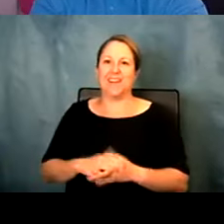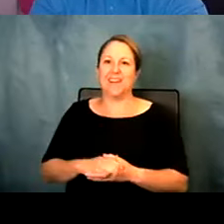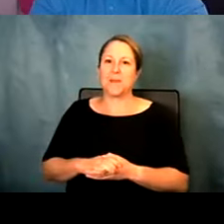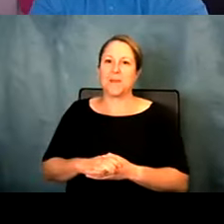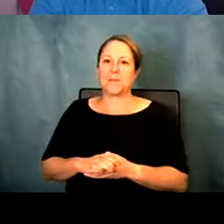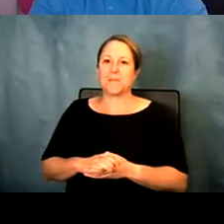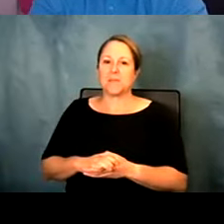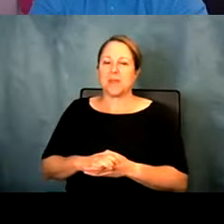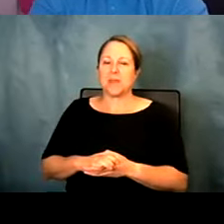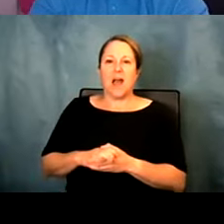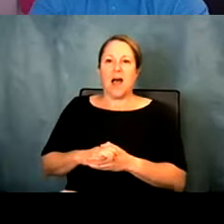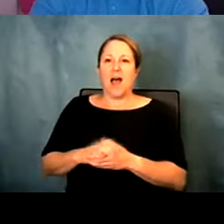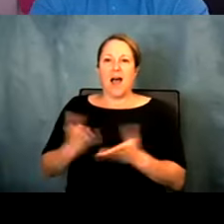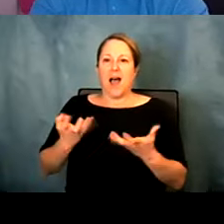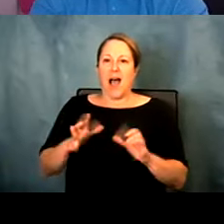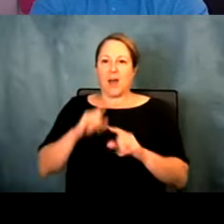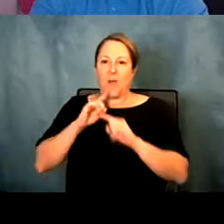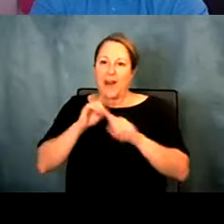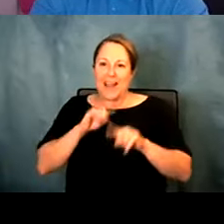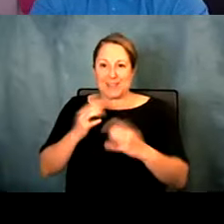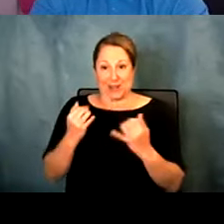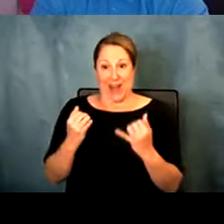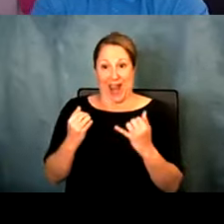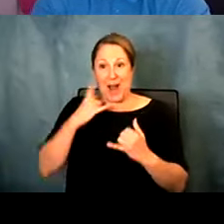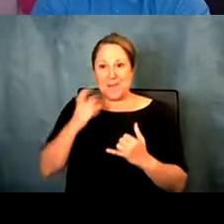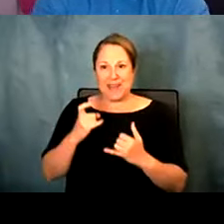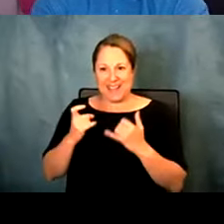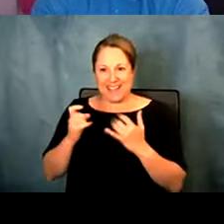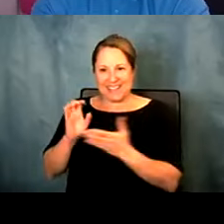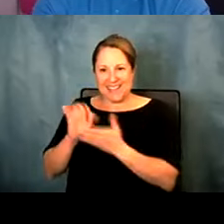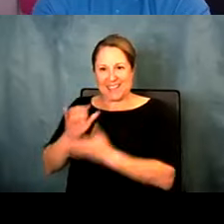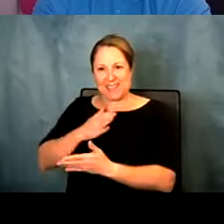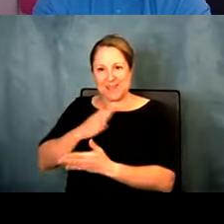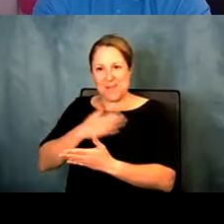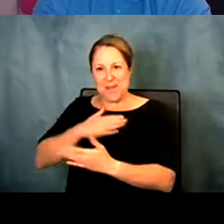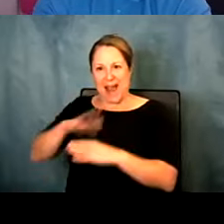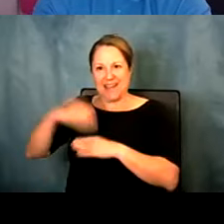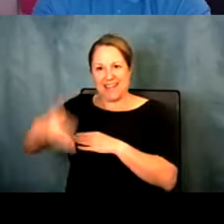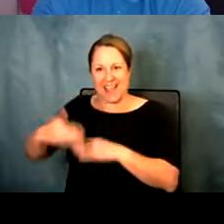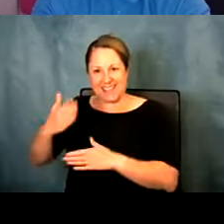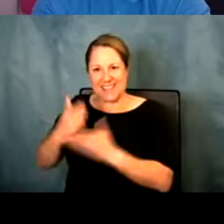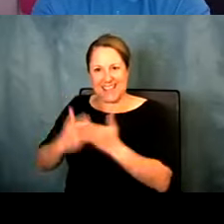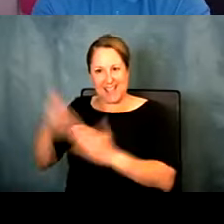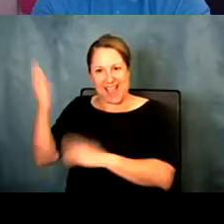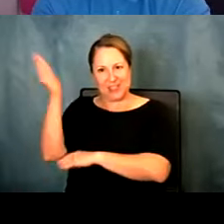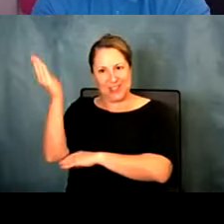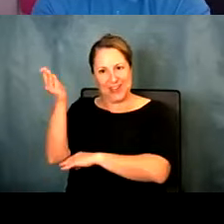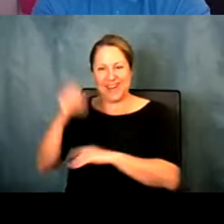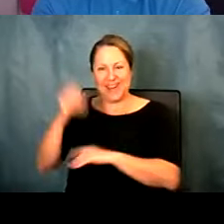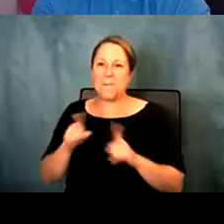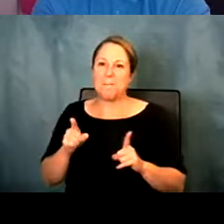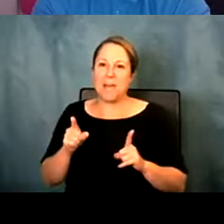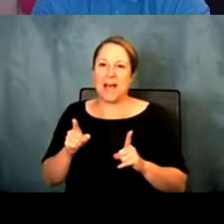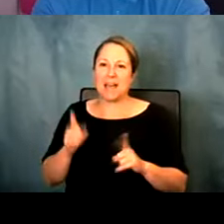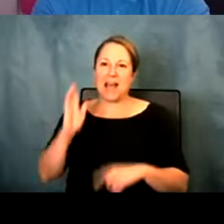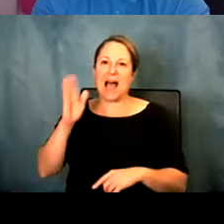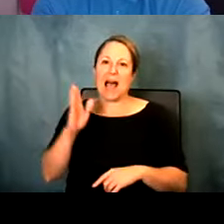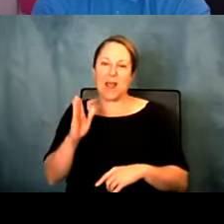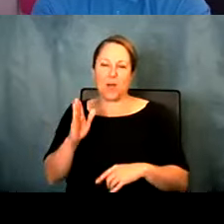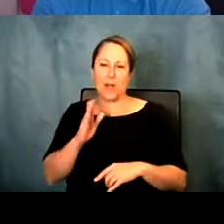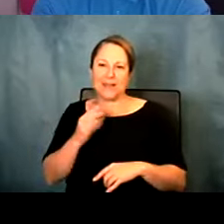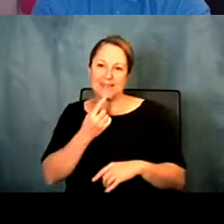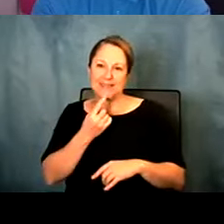because I'll steal all of my info from the next part of the talk. But I will tell someone, or I will answer this